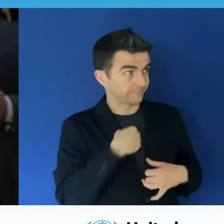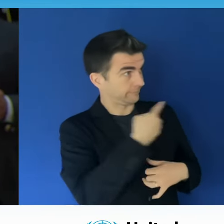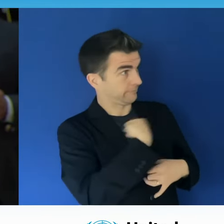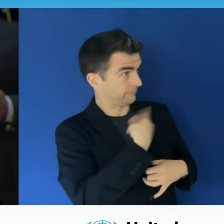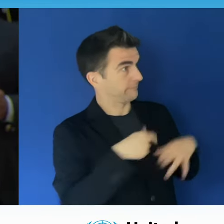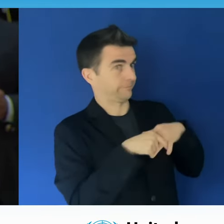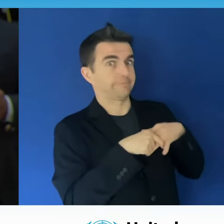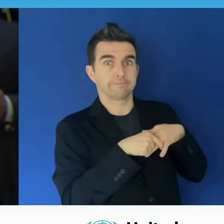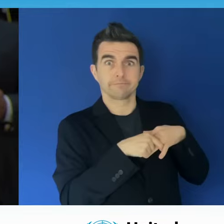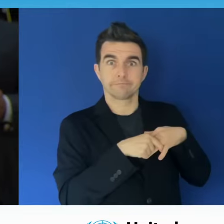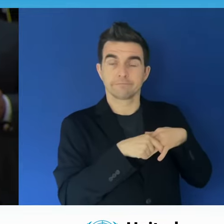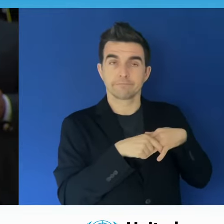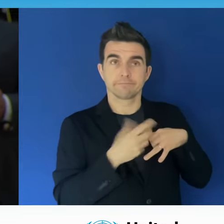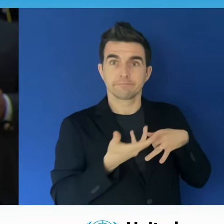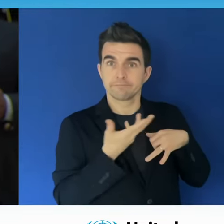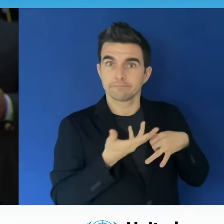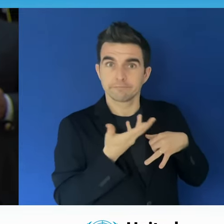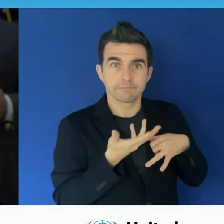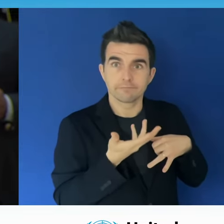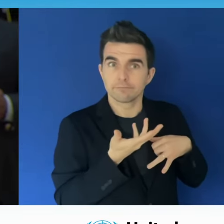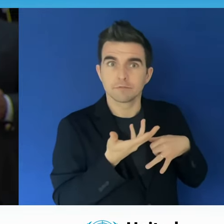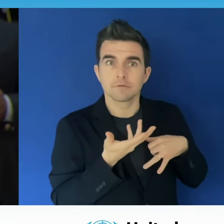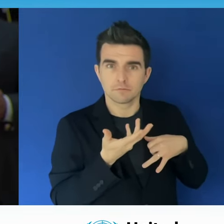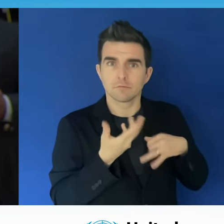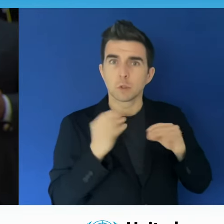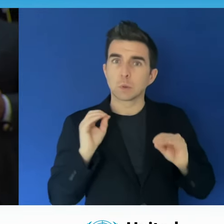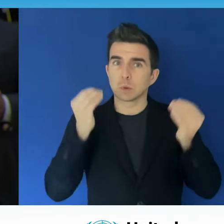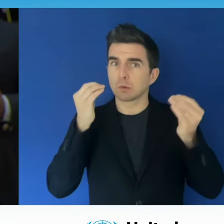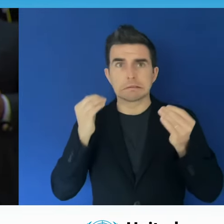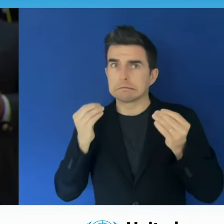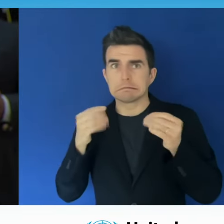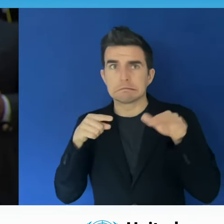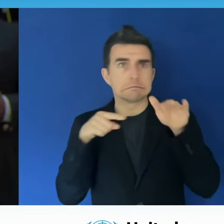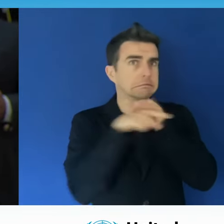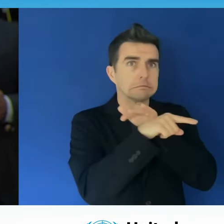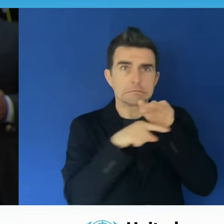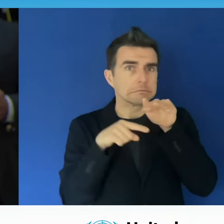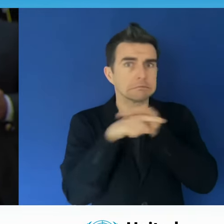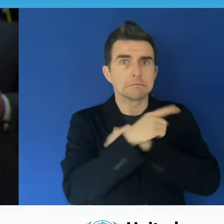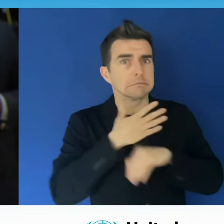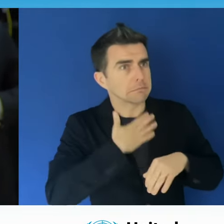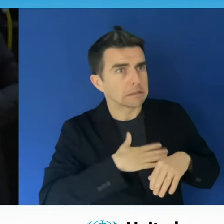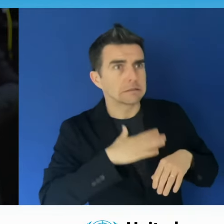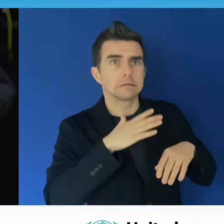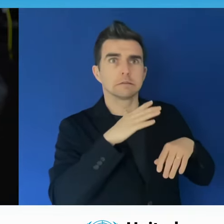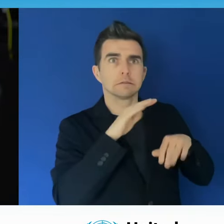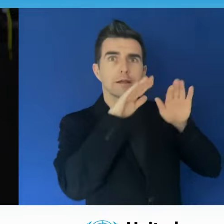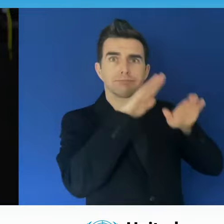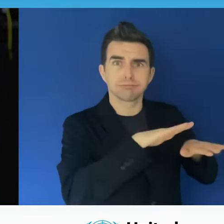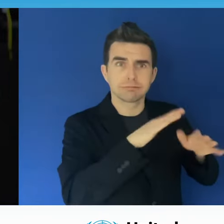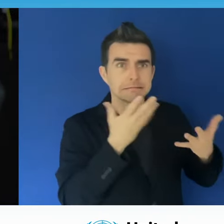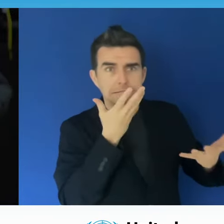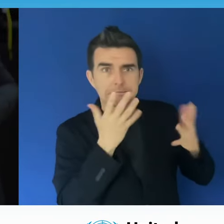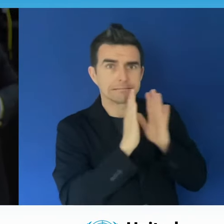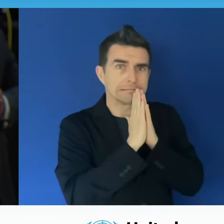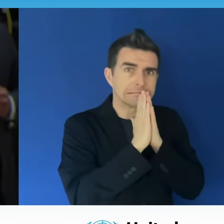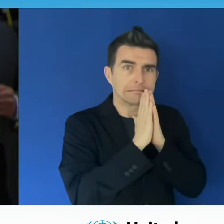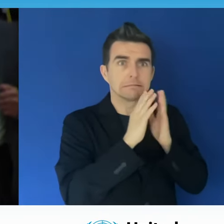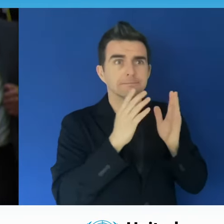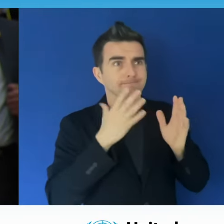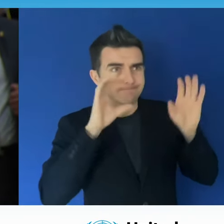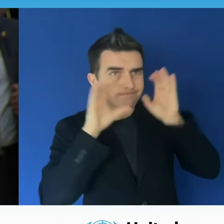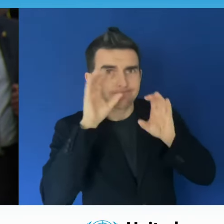from attending the schools in Afghanistan, and millions of others are in state of uncertainty in Ukraine, Palestine, and